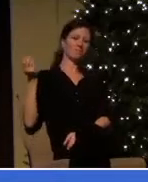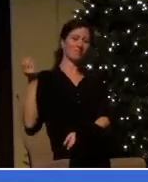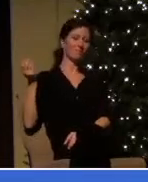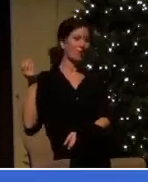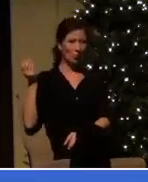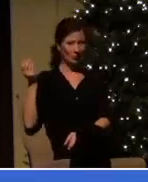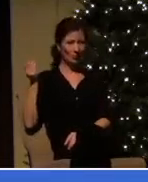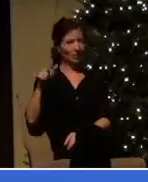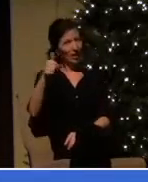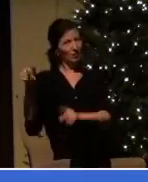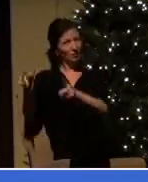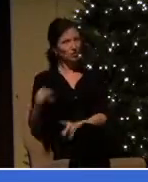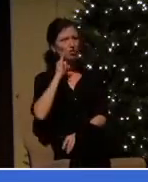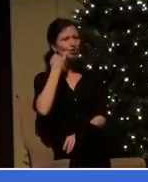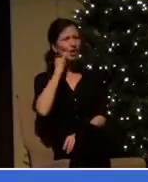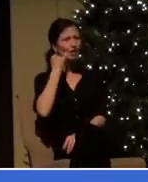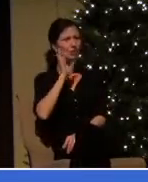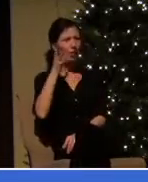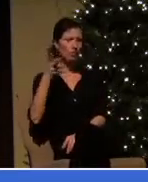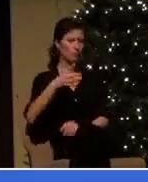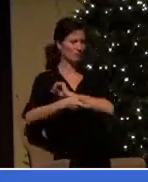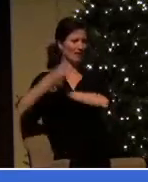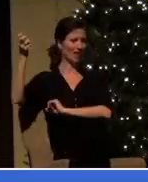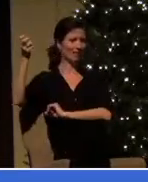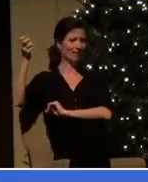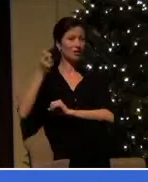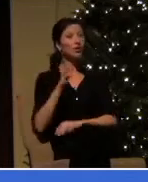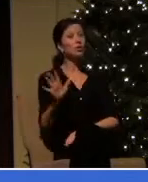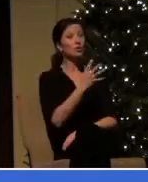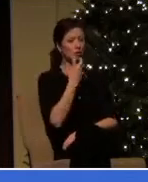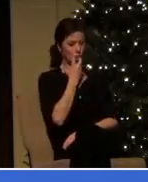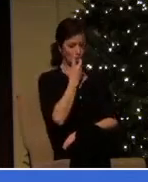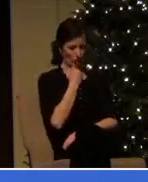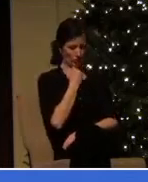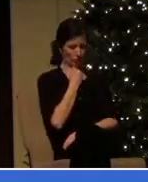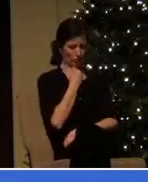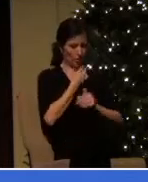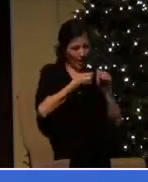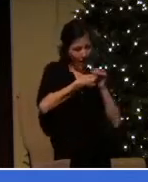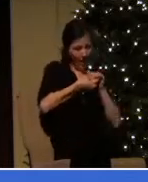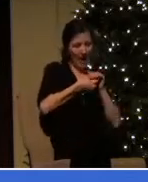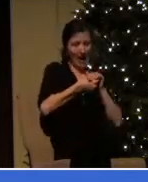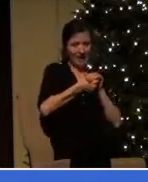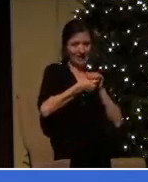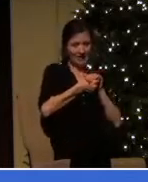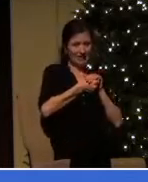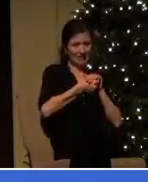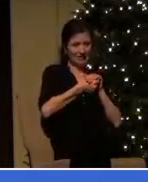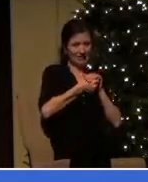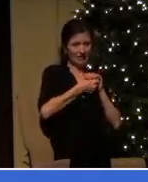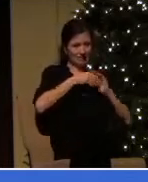becomes jealous and wants to rob you. So treasures are hidden out of sight in deep,